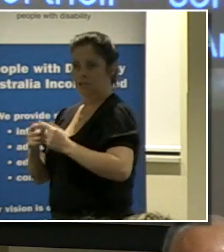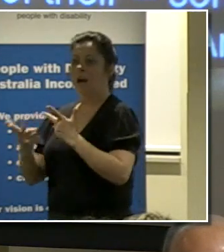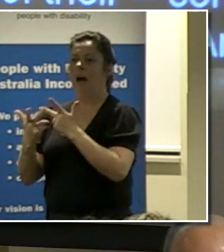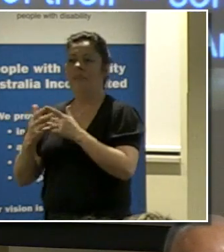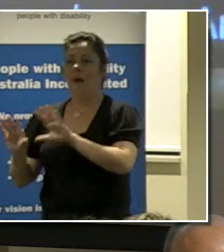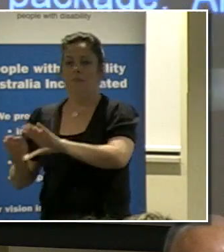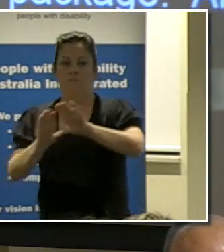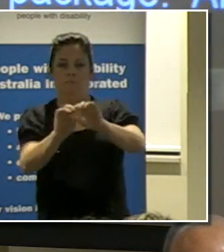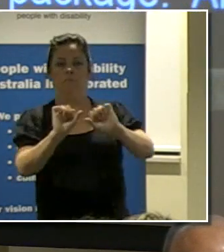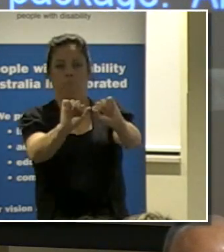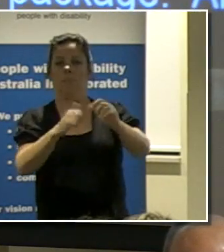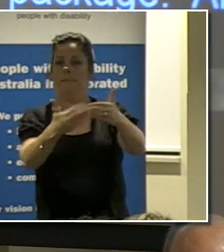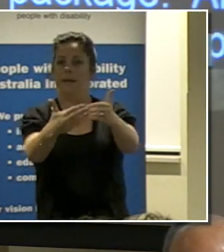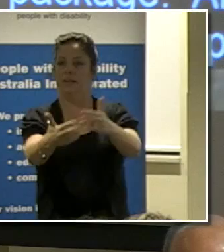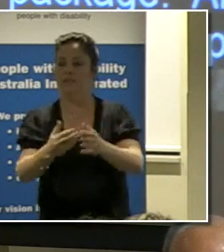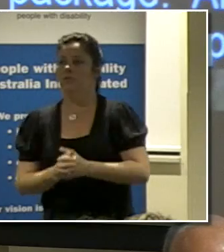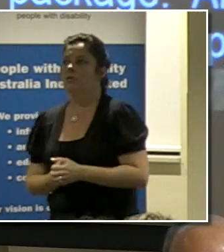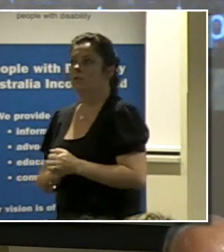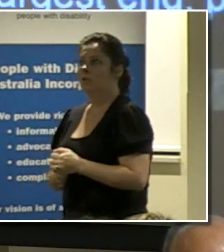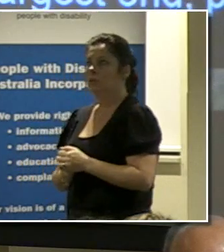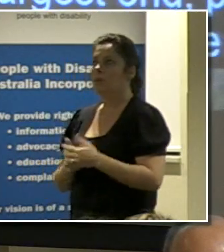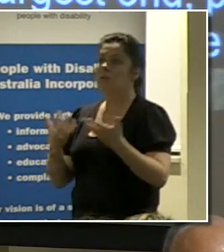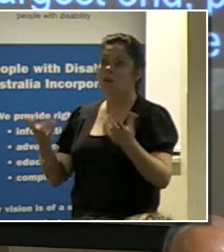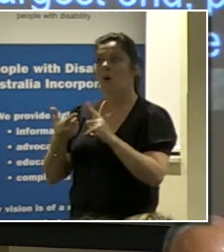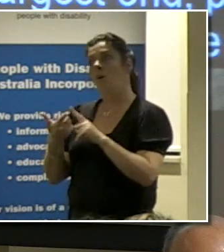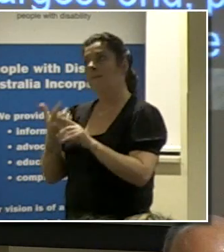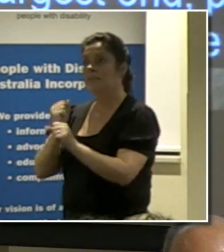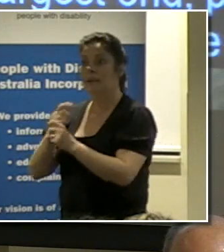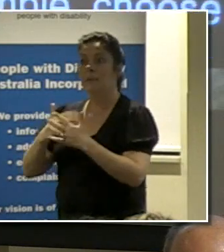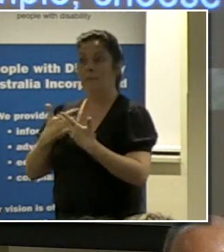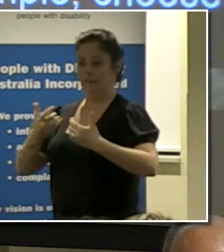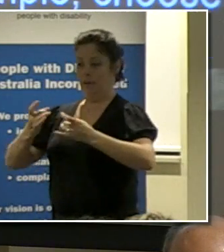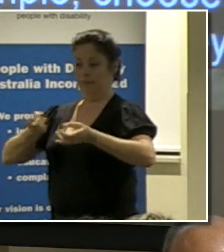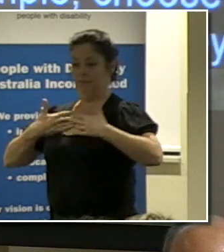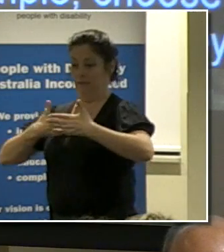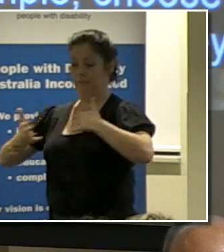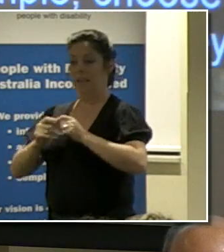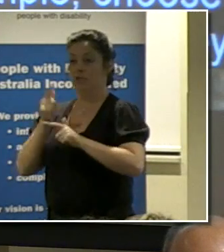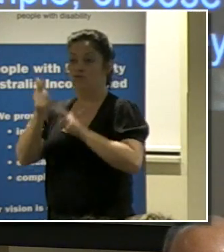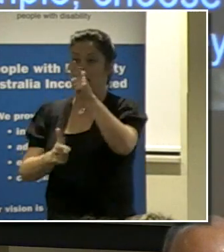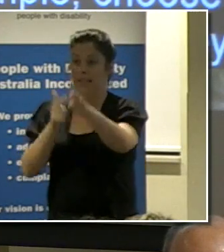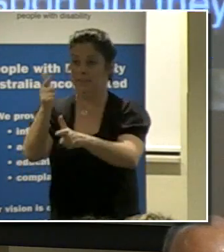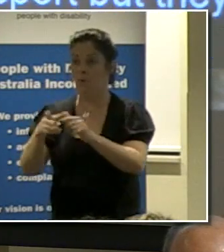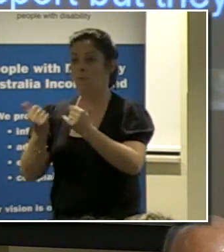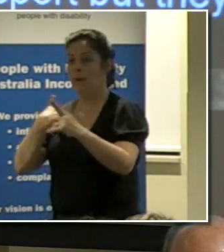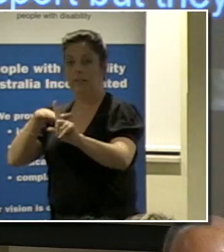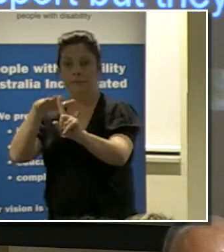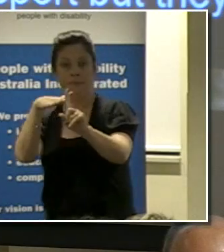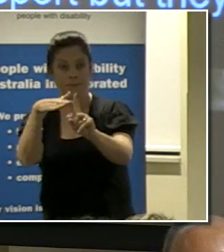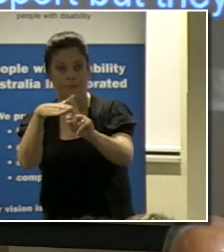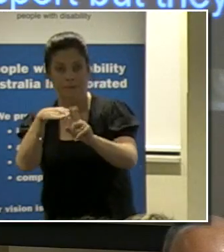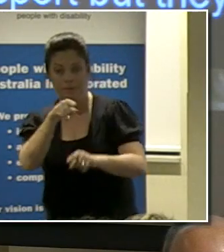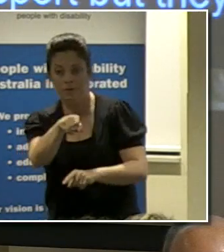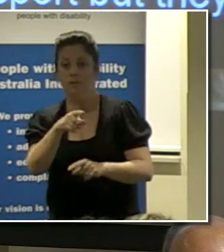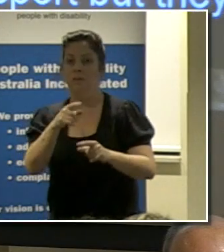end, people who, for example, choose to self-manage transport, but they go to providers to both provide